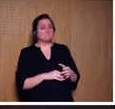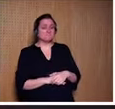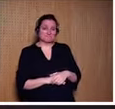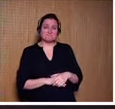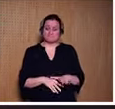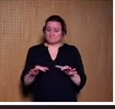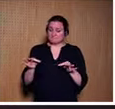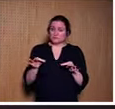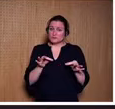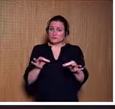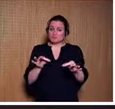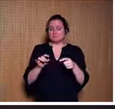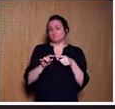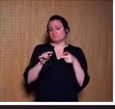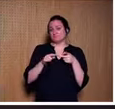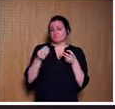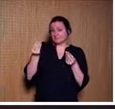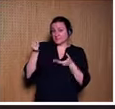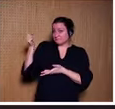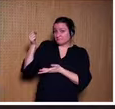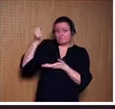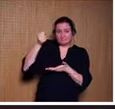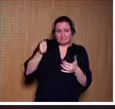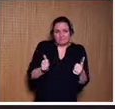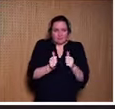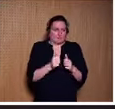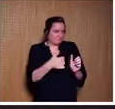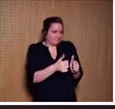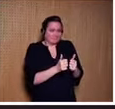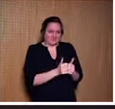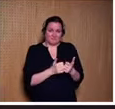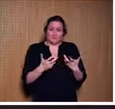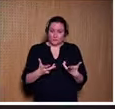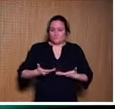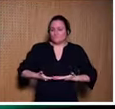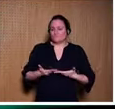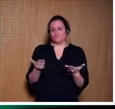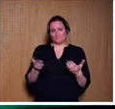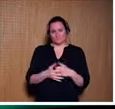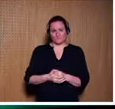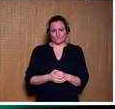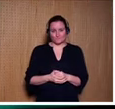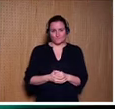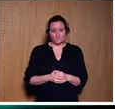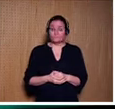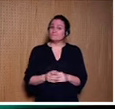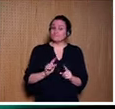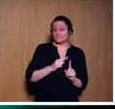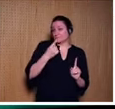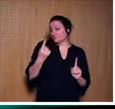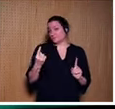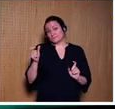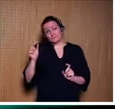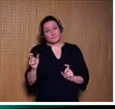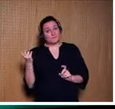strategic and financial partnership to create new spaces. Nalin, your take on this. How can we make sure that